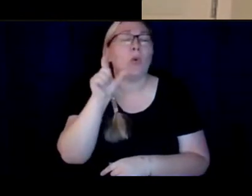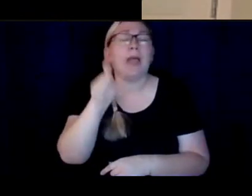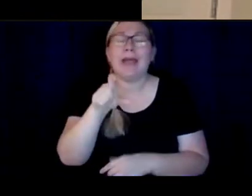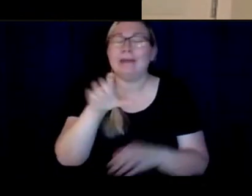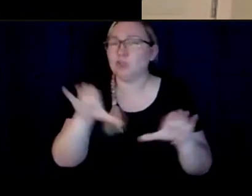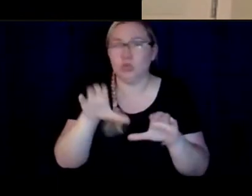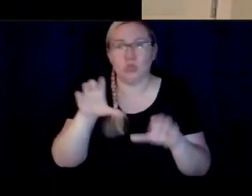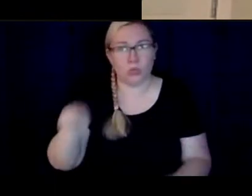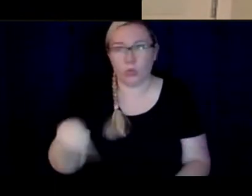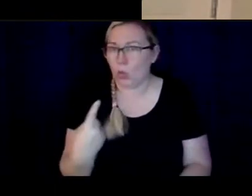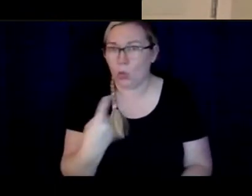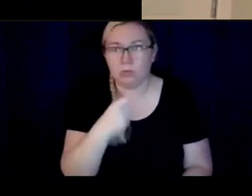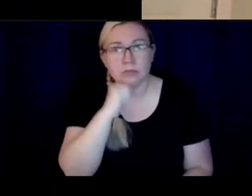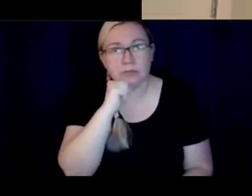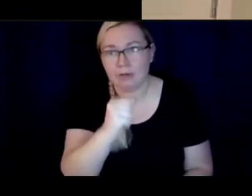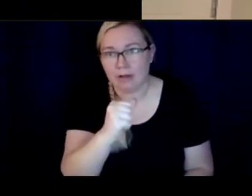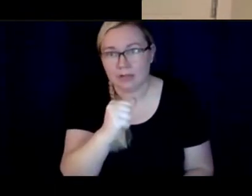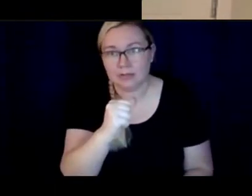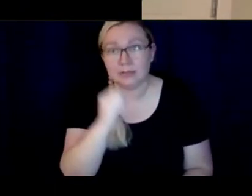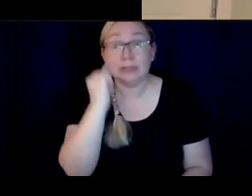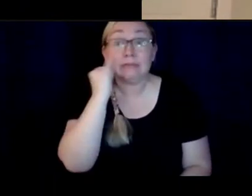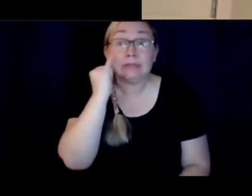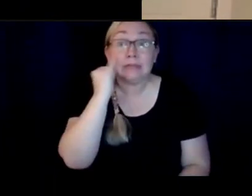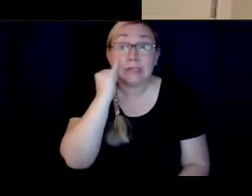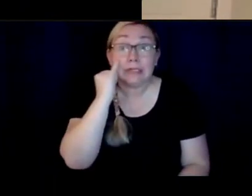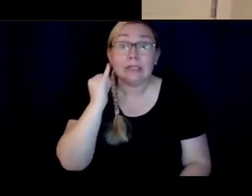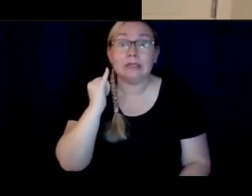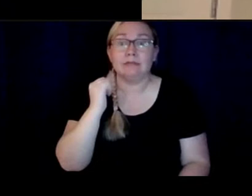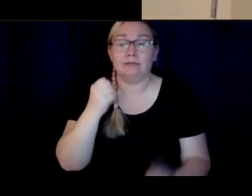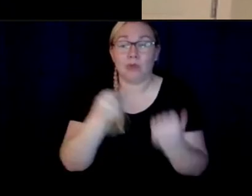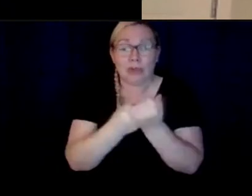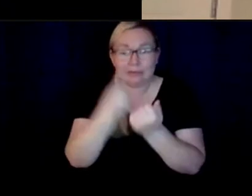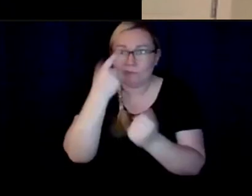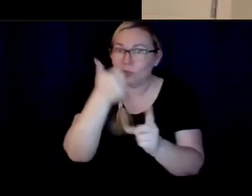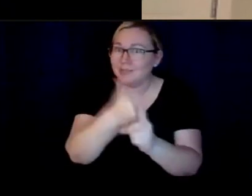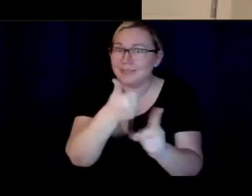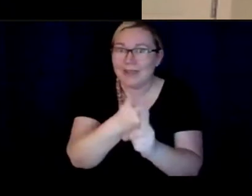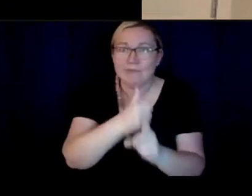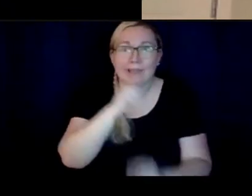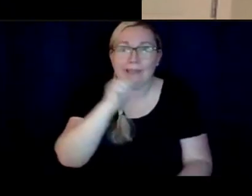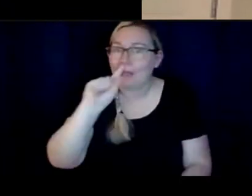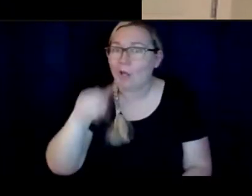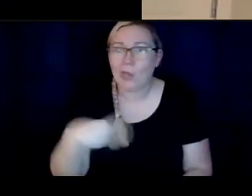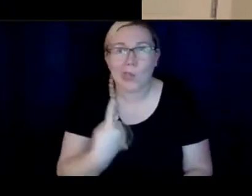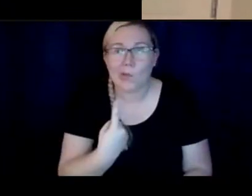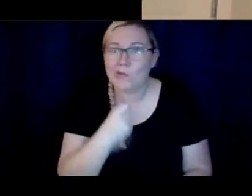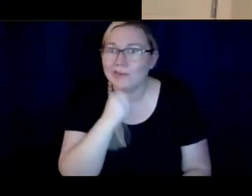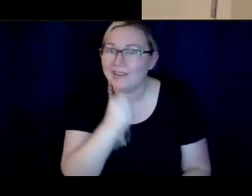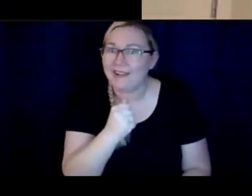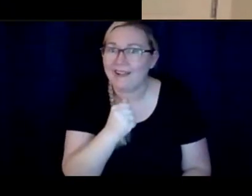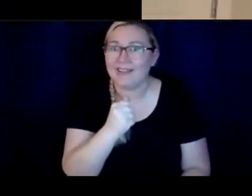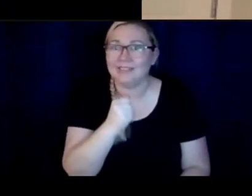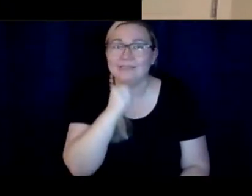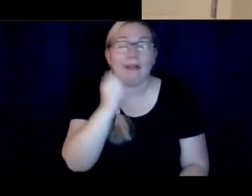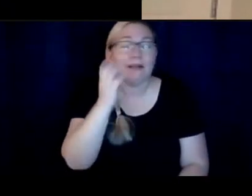do this alone. Even if you're advocating for yourself, right? That you don't have to go through